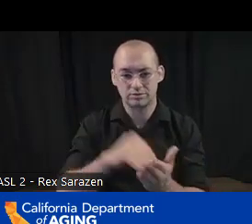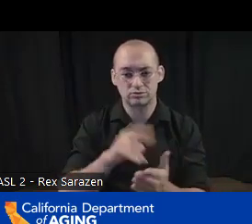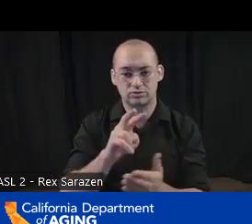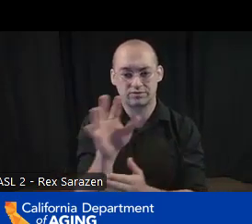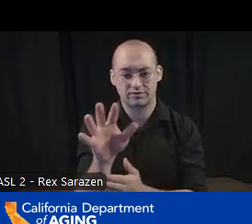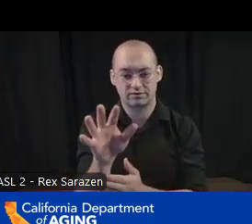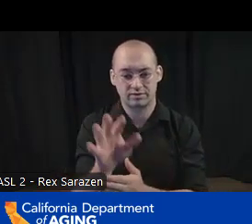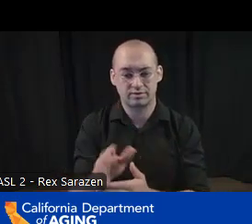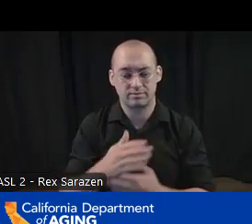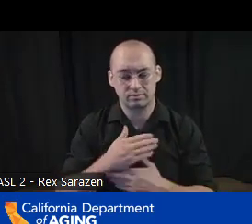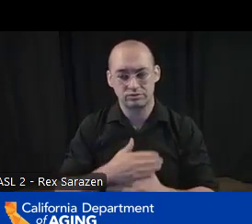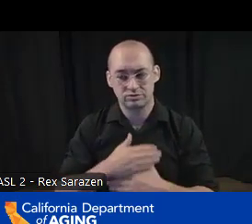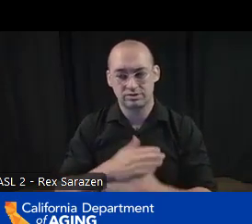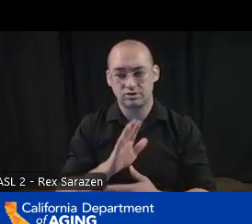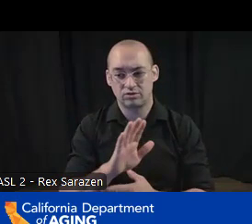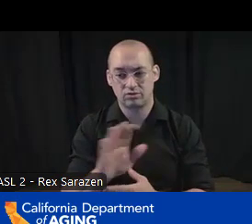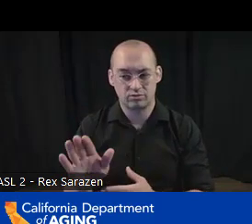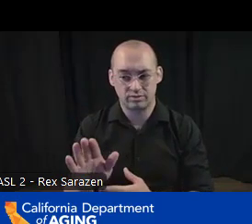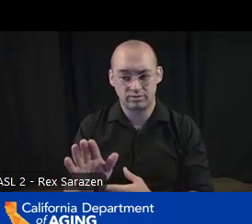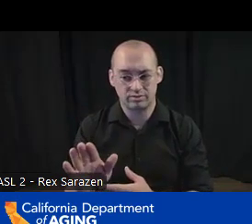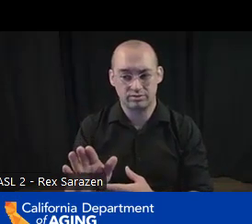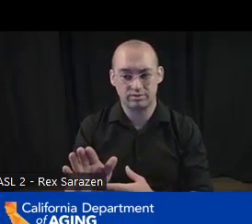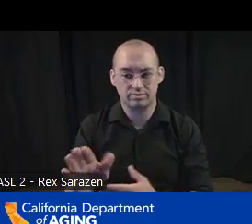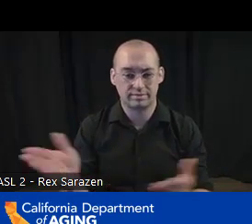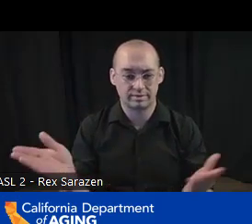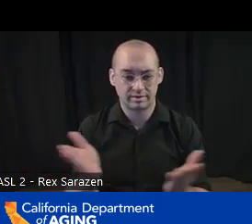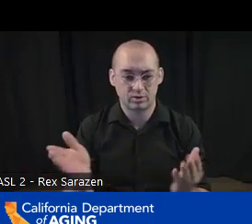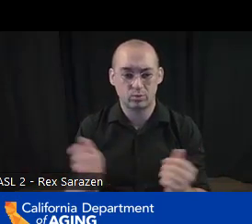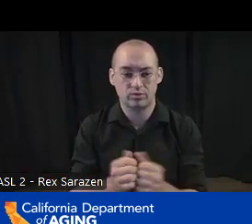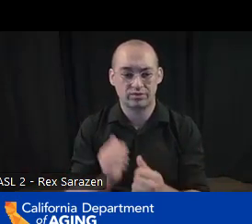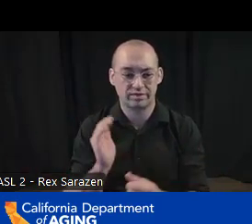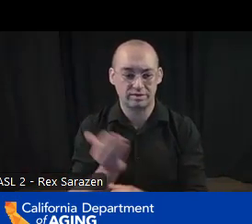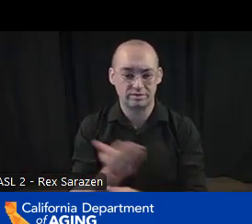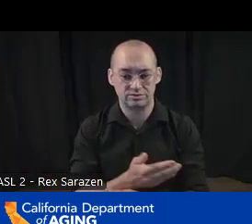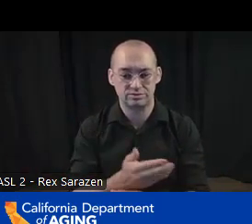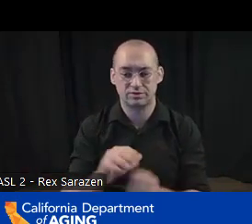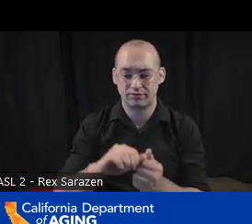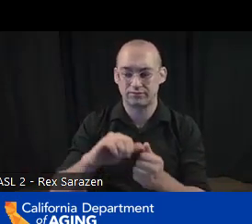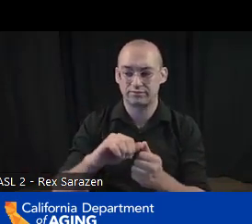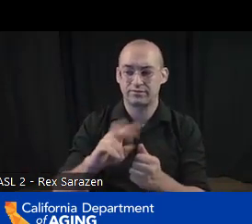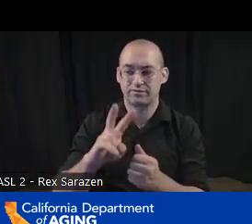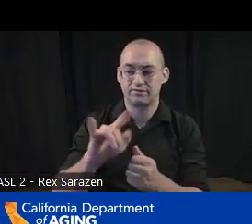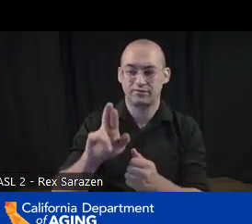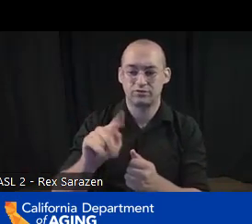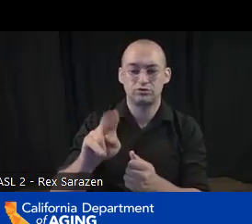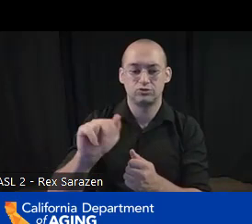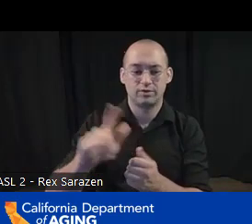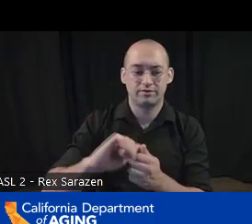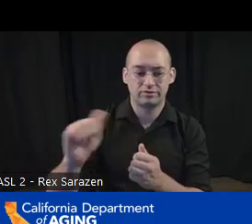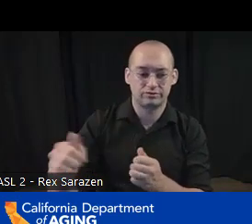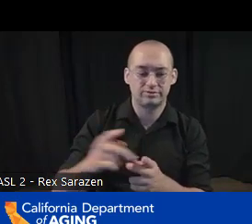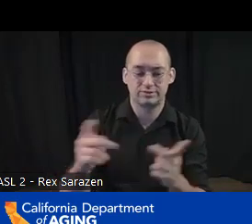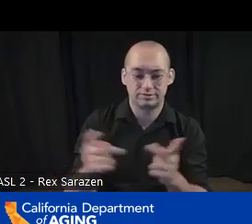we appreciate your being here with us in the virtual space. I'm going to go over a